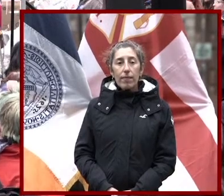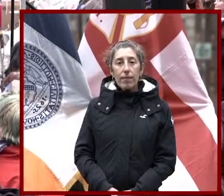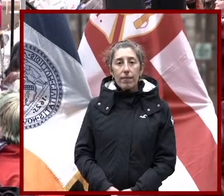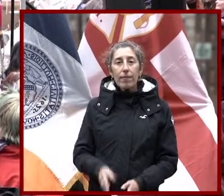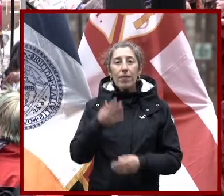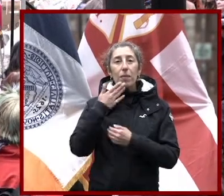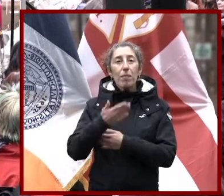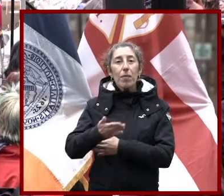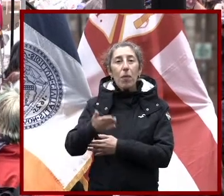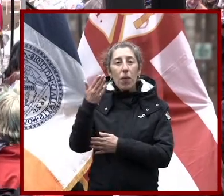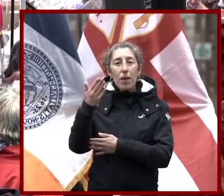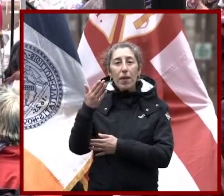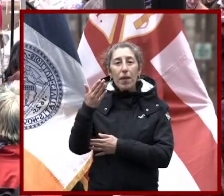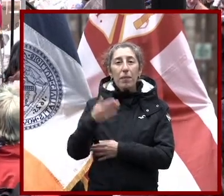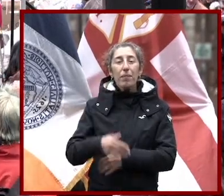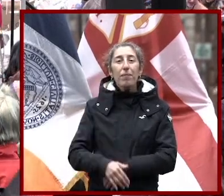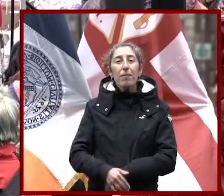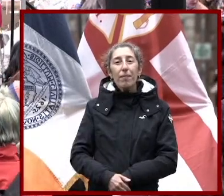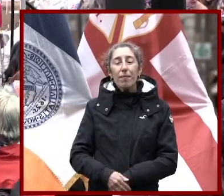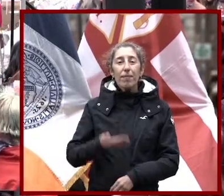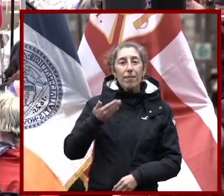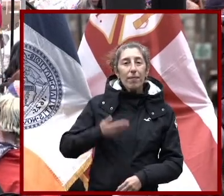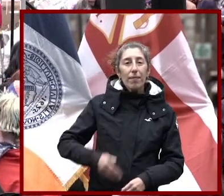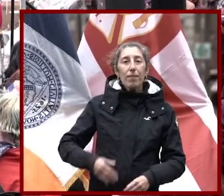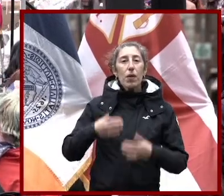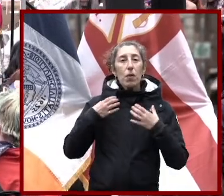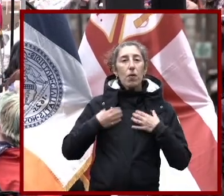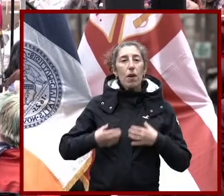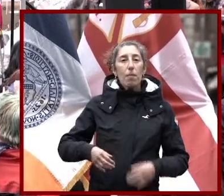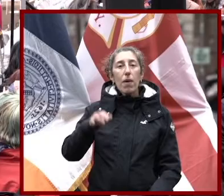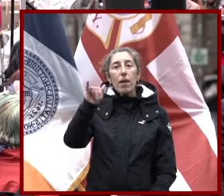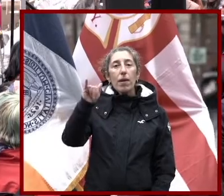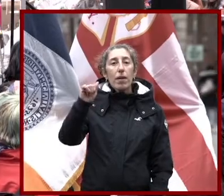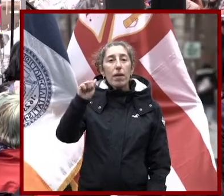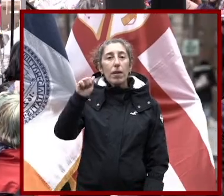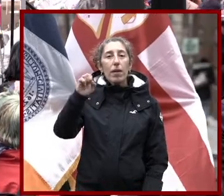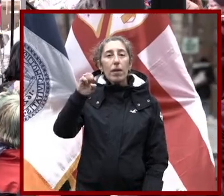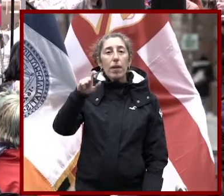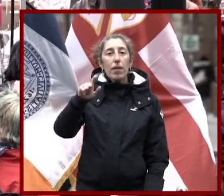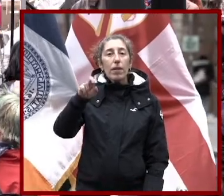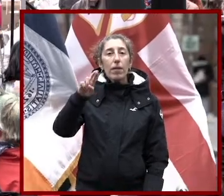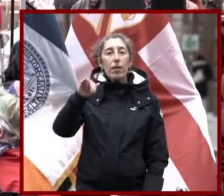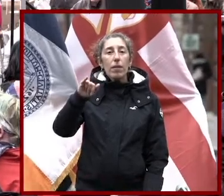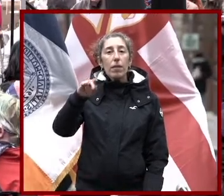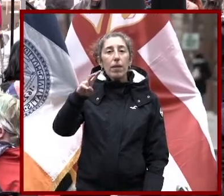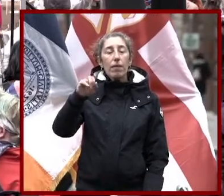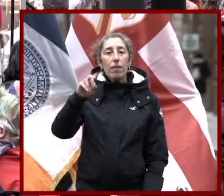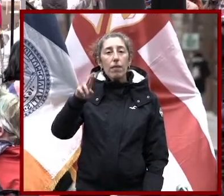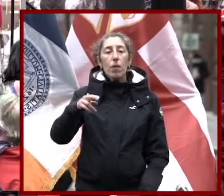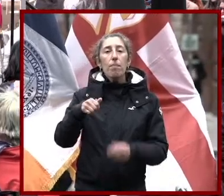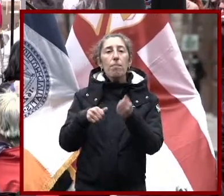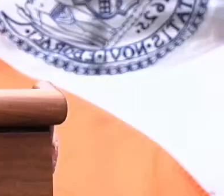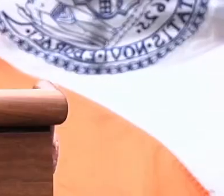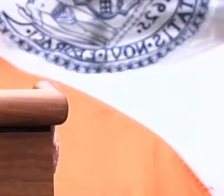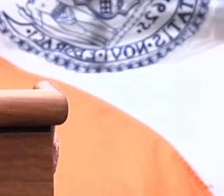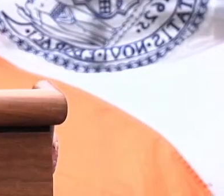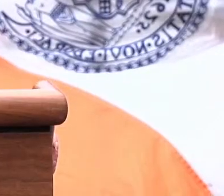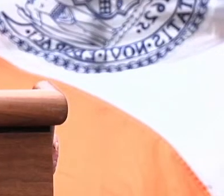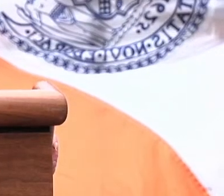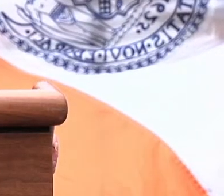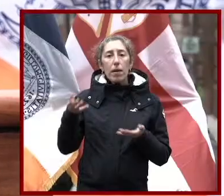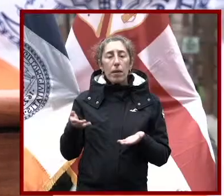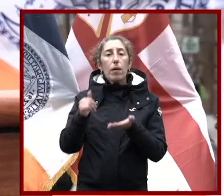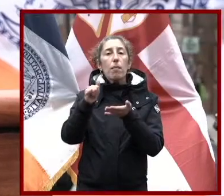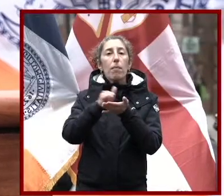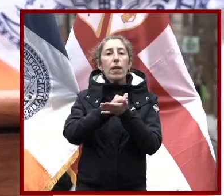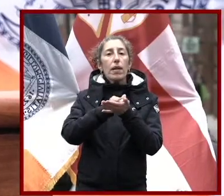Good morning. My name is Rabbi Yael Werber. I am the assistant rabbi at Congregation Beit Simchat Torah in Manhattan,